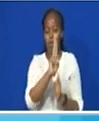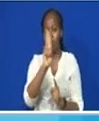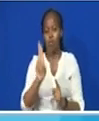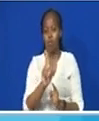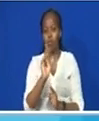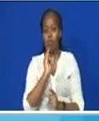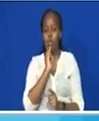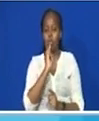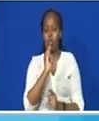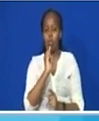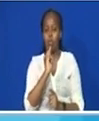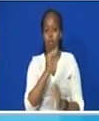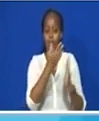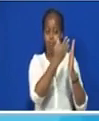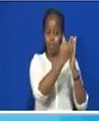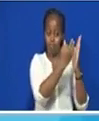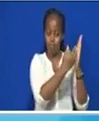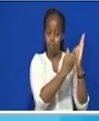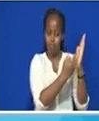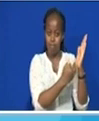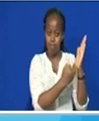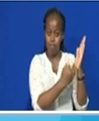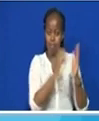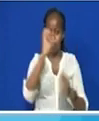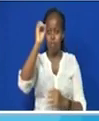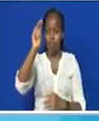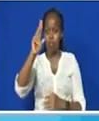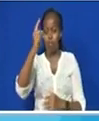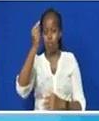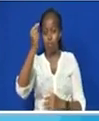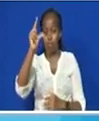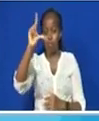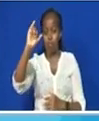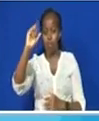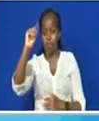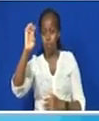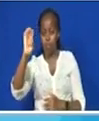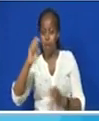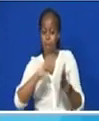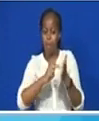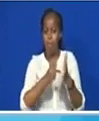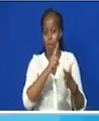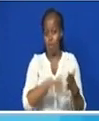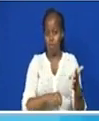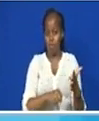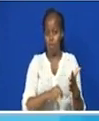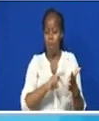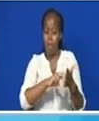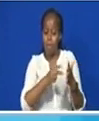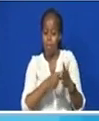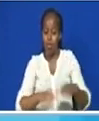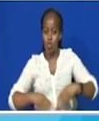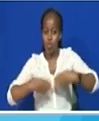question is outline. What does it mean by outlining or to outline? It means to give a